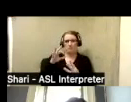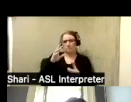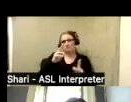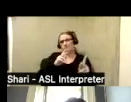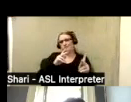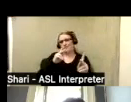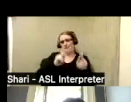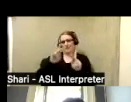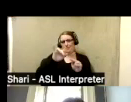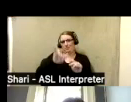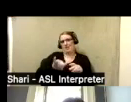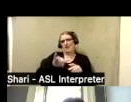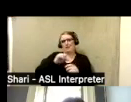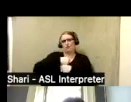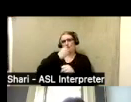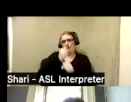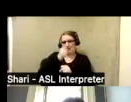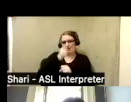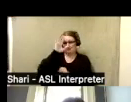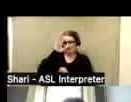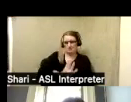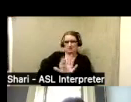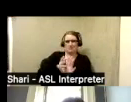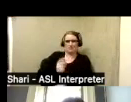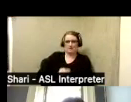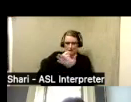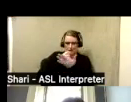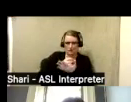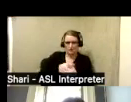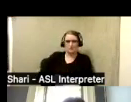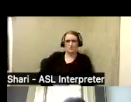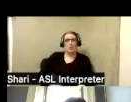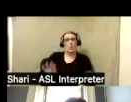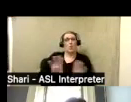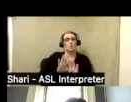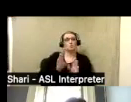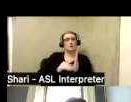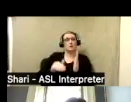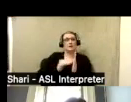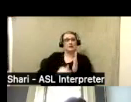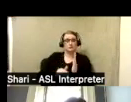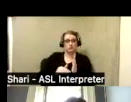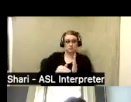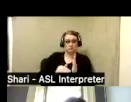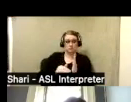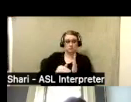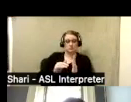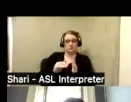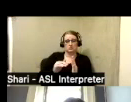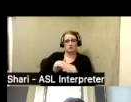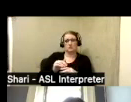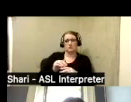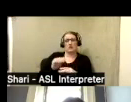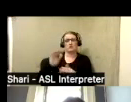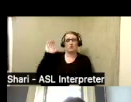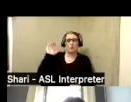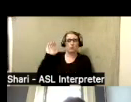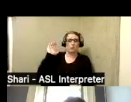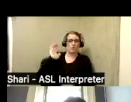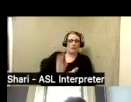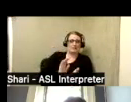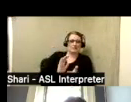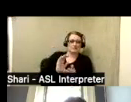psychotherapy. While the institutional circuit of closed repetition and desubjectified movement tends